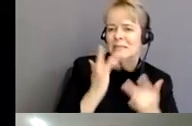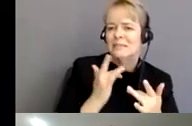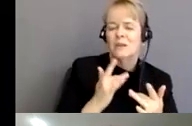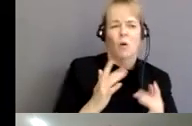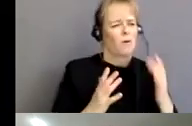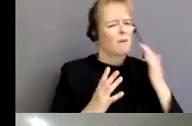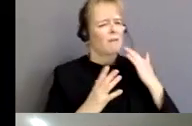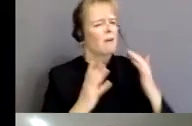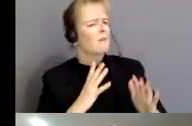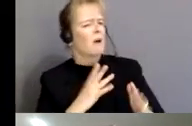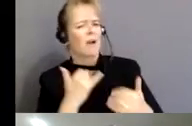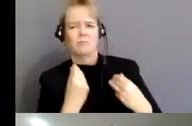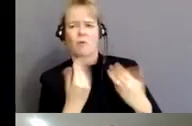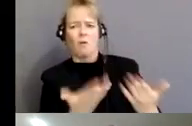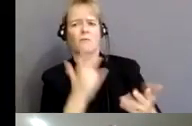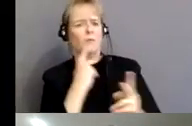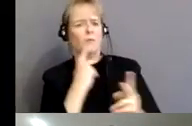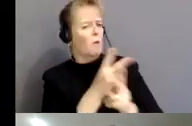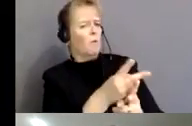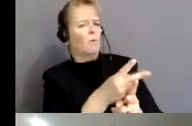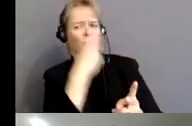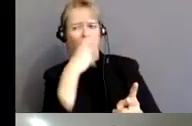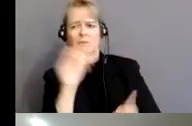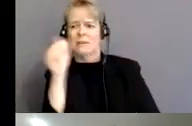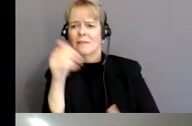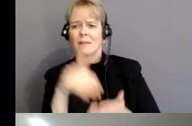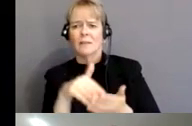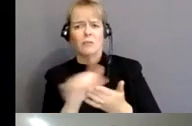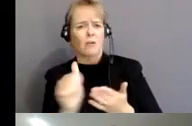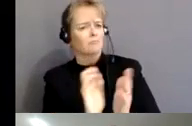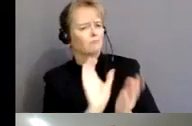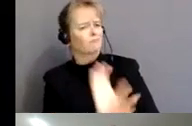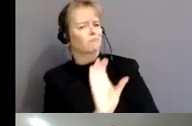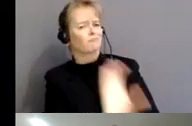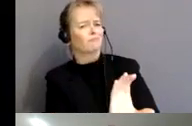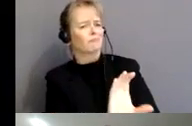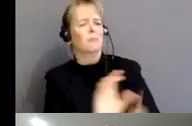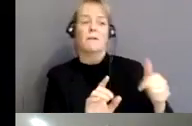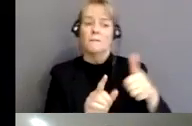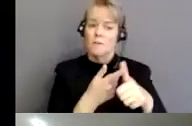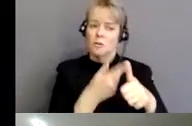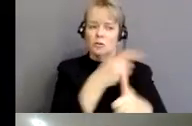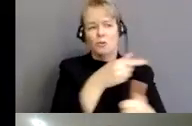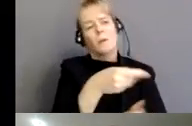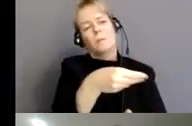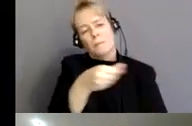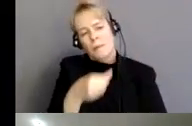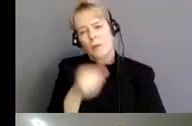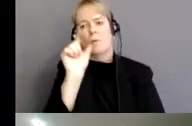offered loans. They'll say, okay, we'll loan you $10,000, but you know, we need you to send us a fee of $1,000